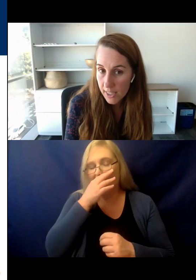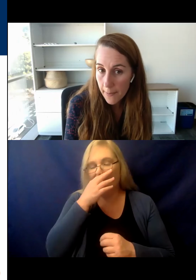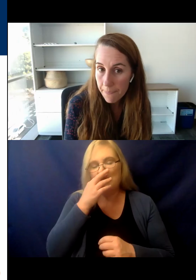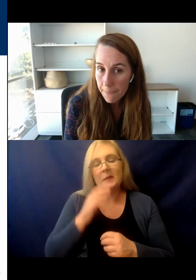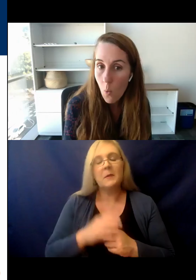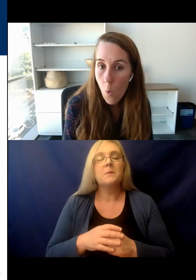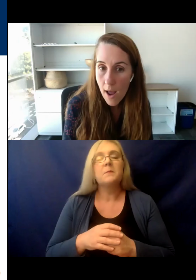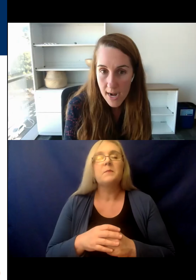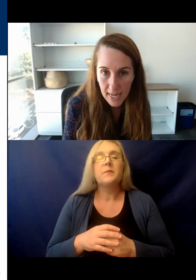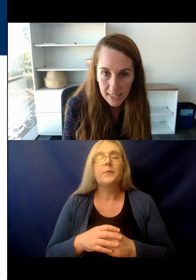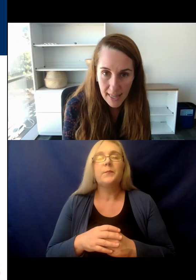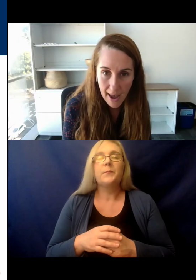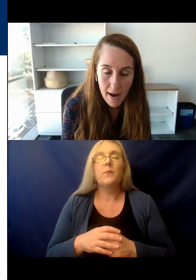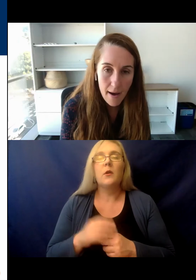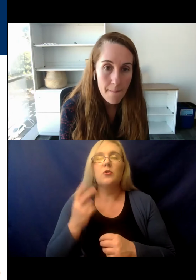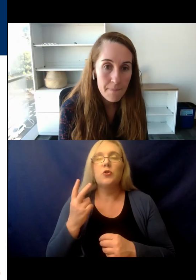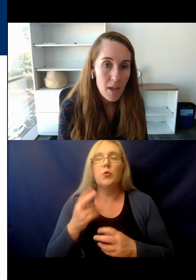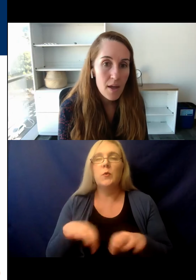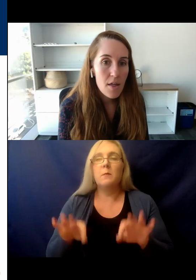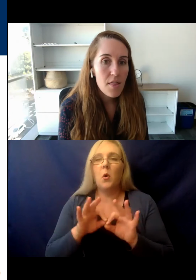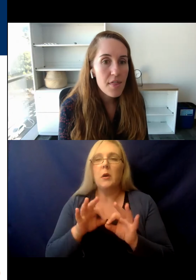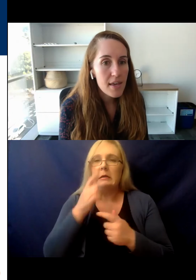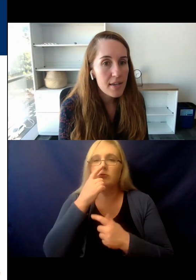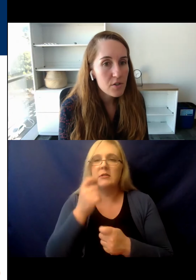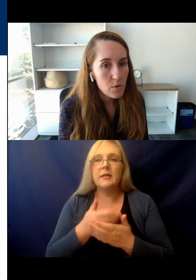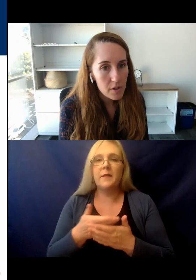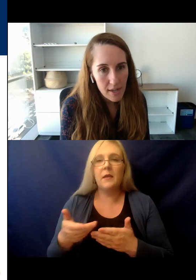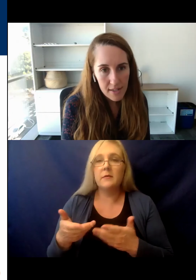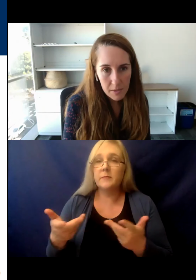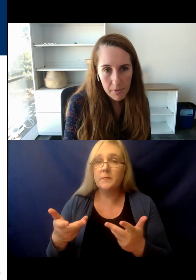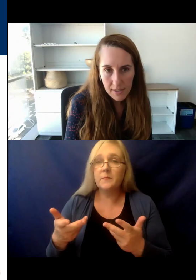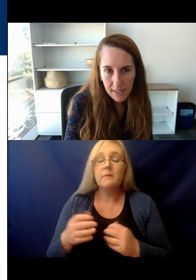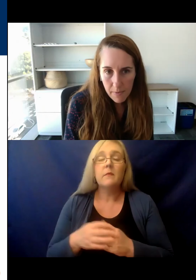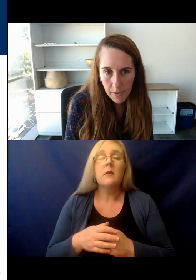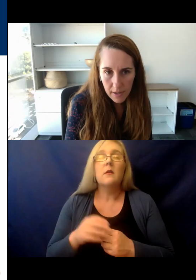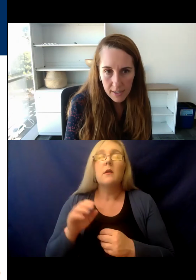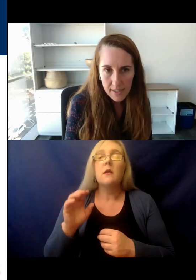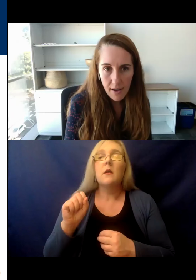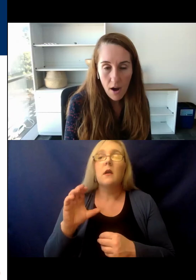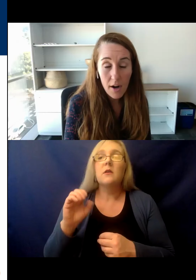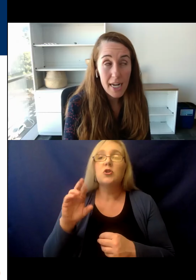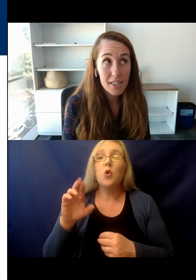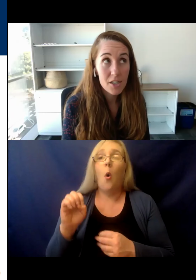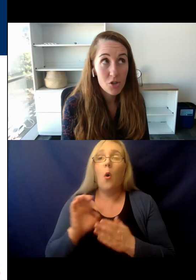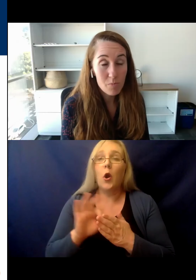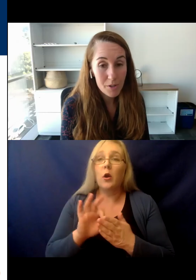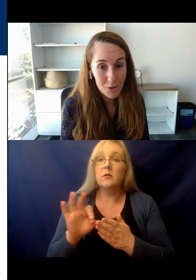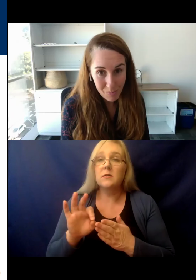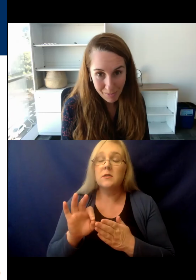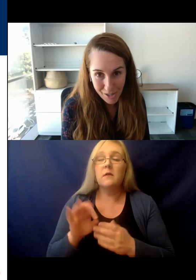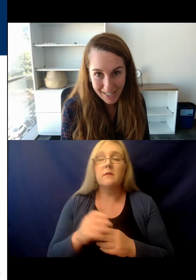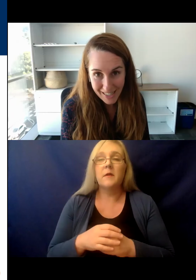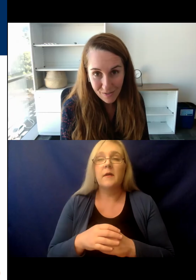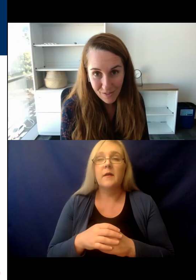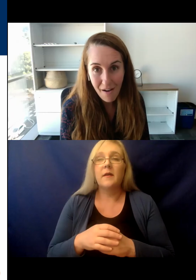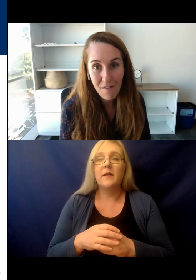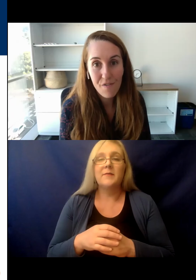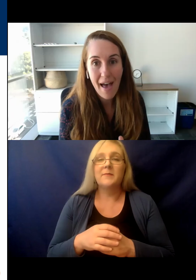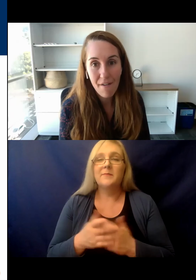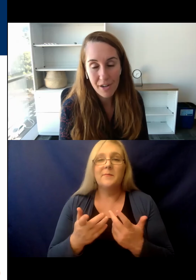and interesting. One is that the scores on this business capability scale are super